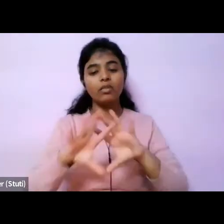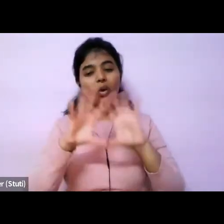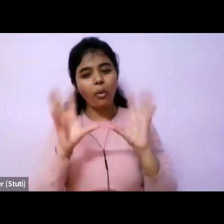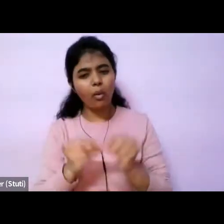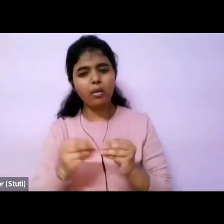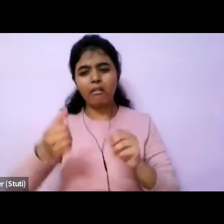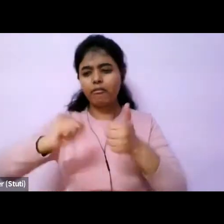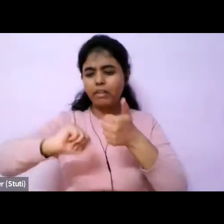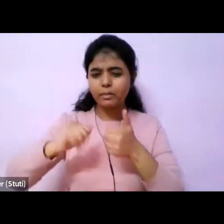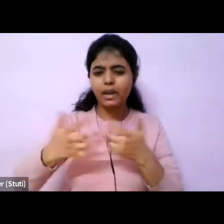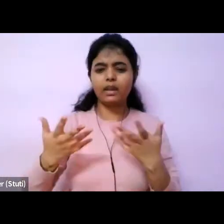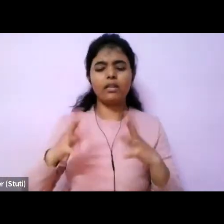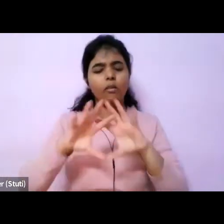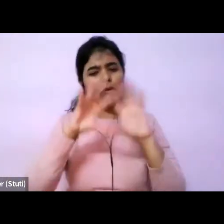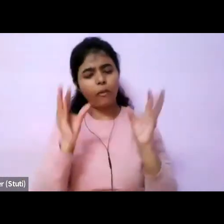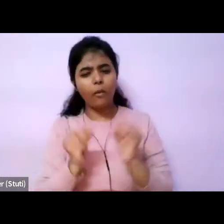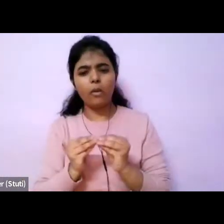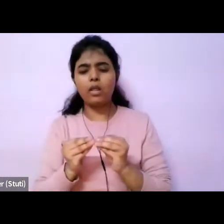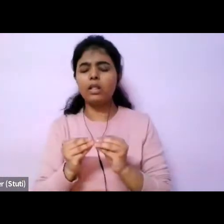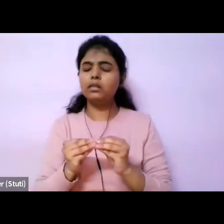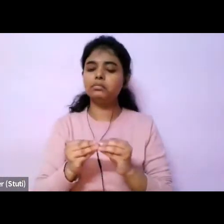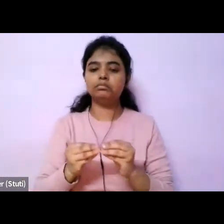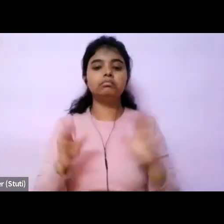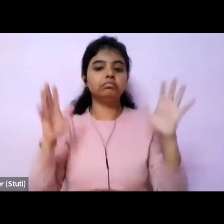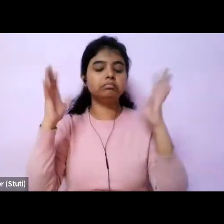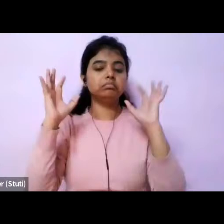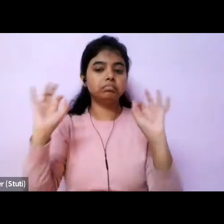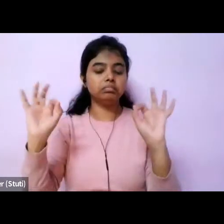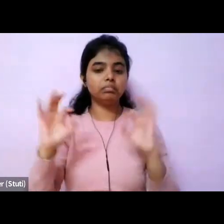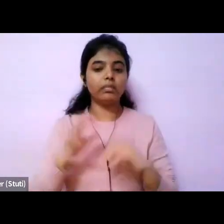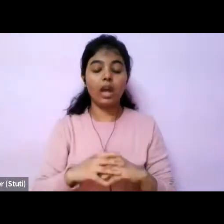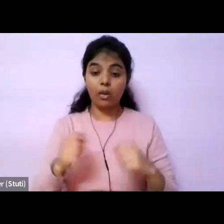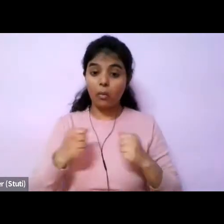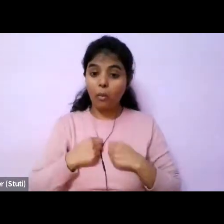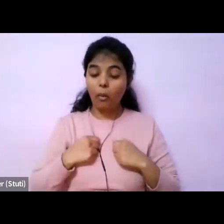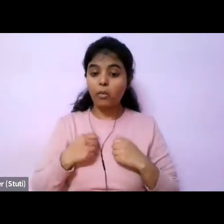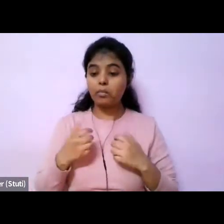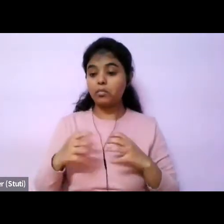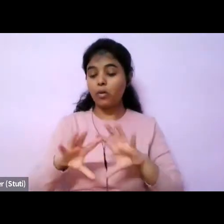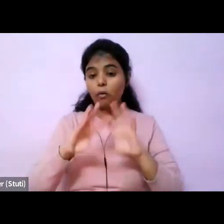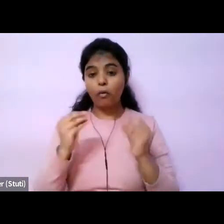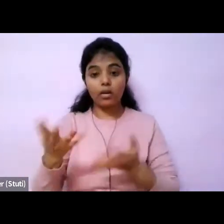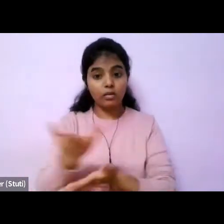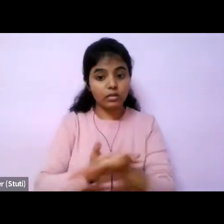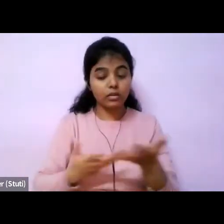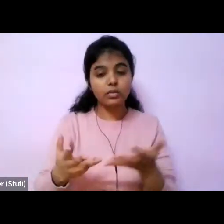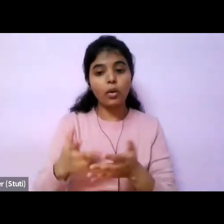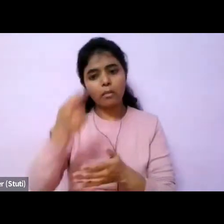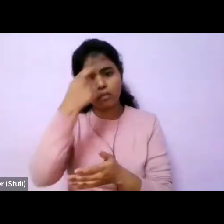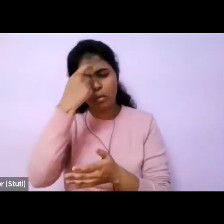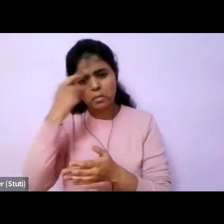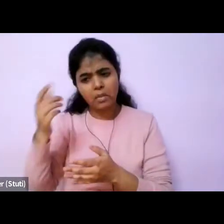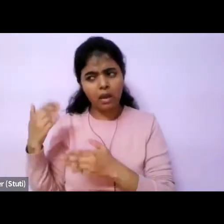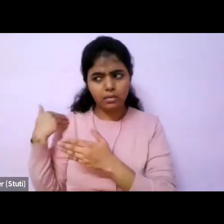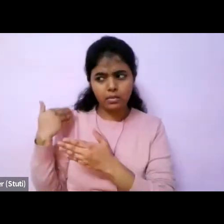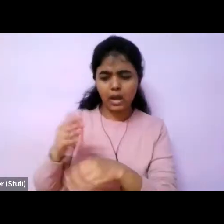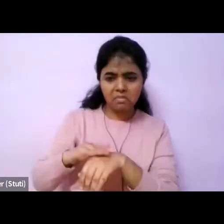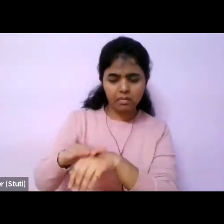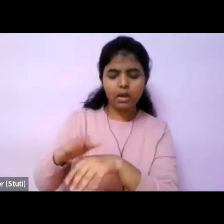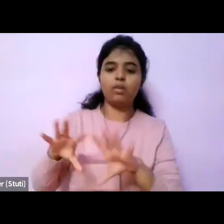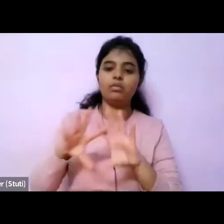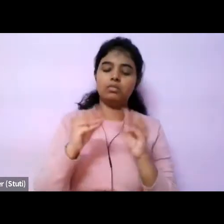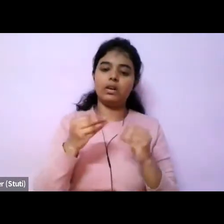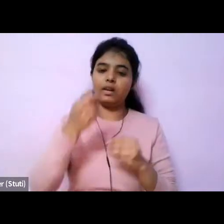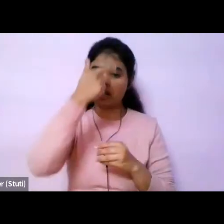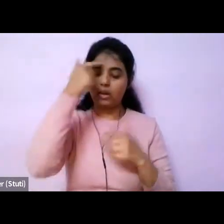are deeply appreciated. I'm grateful to be share and discuss an ongoing issue with you. Also, in addition, I